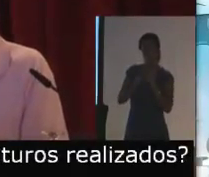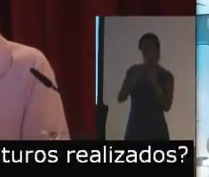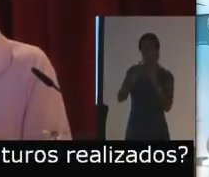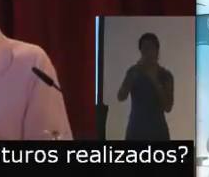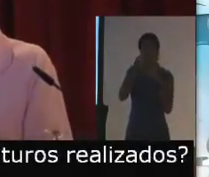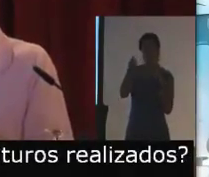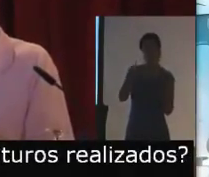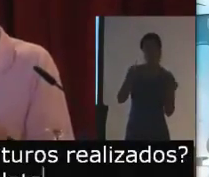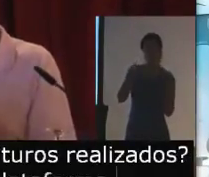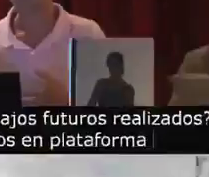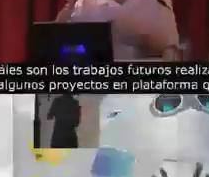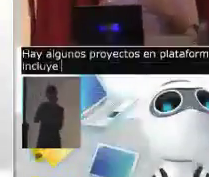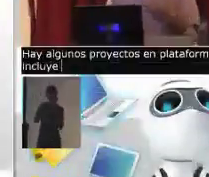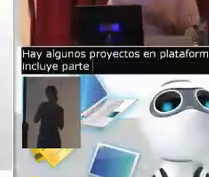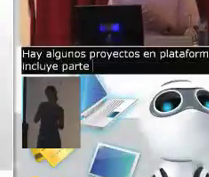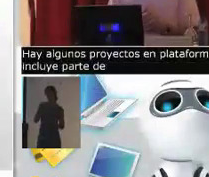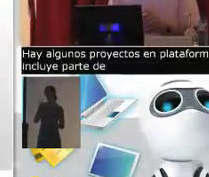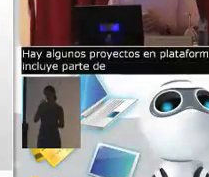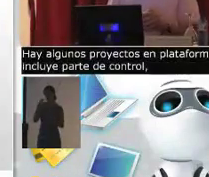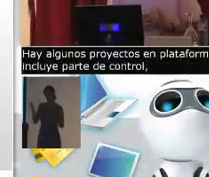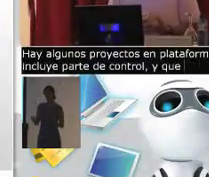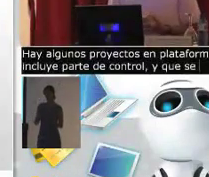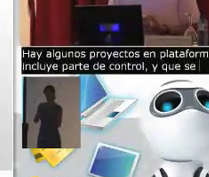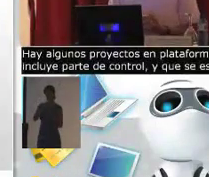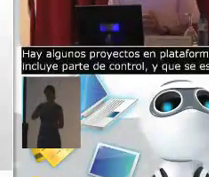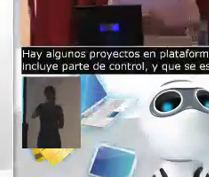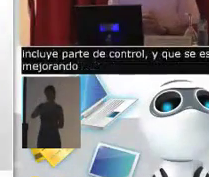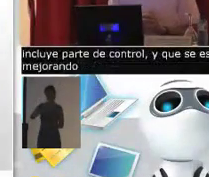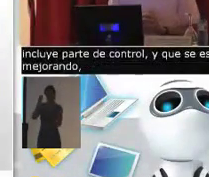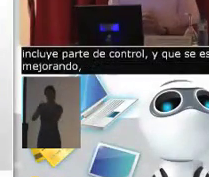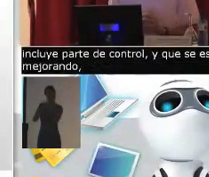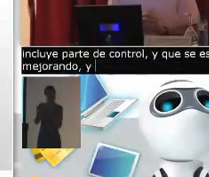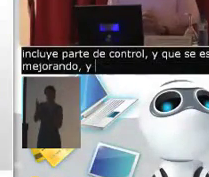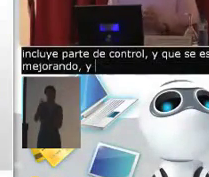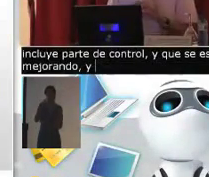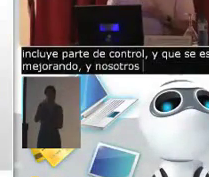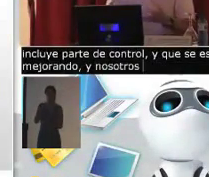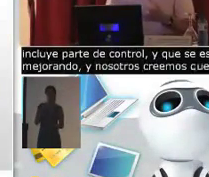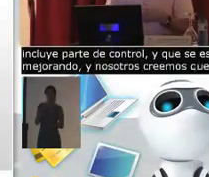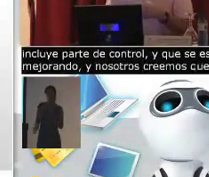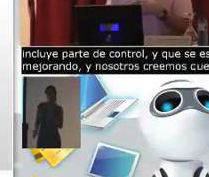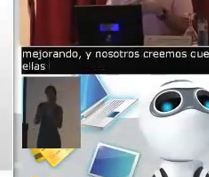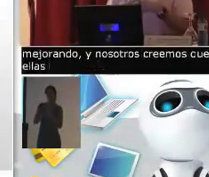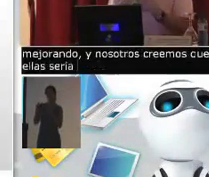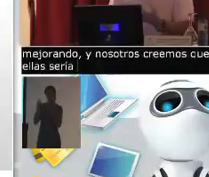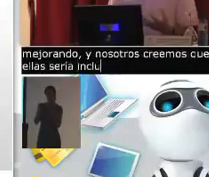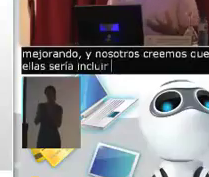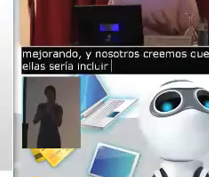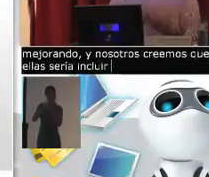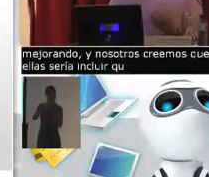includes a control area, and that is being improved. We think that it would